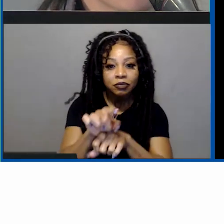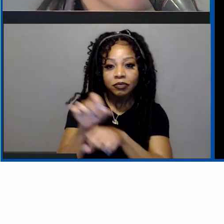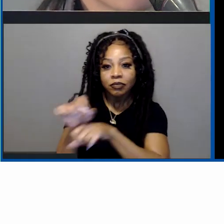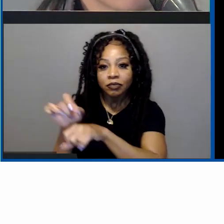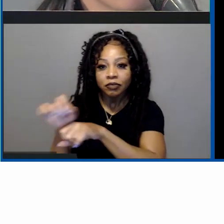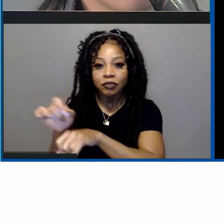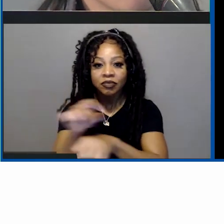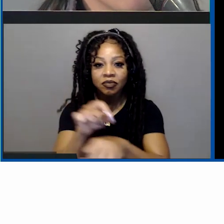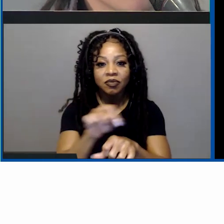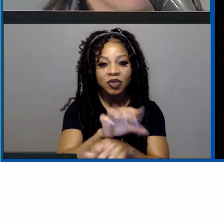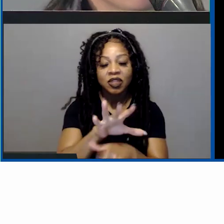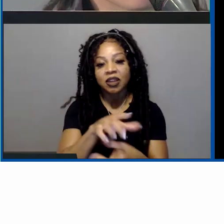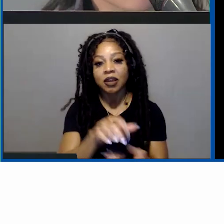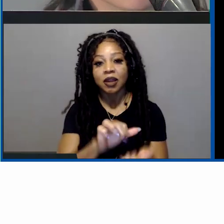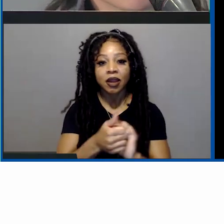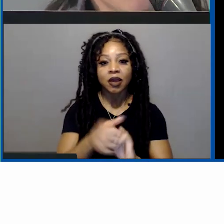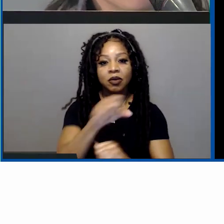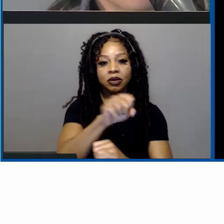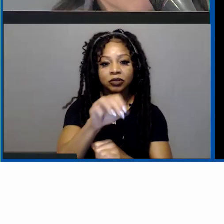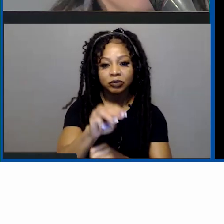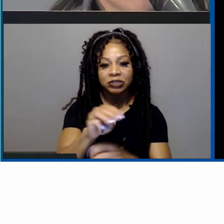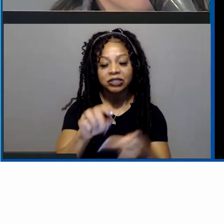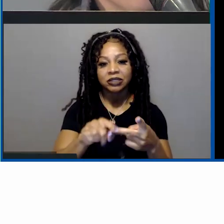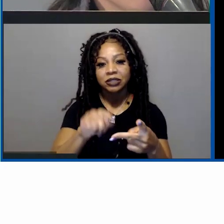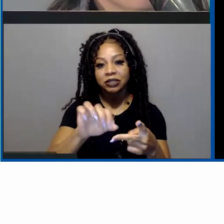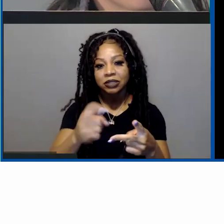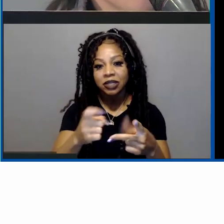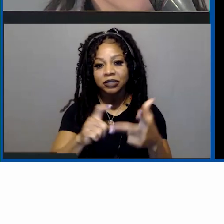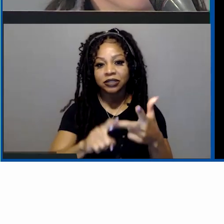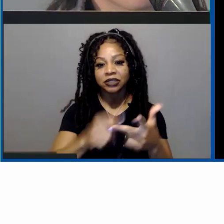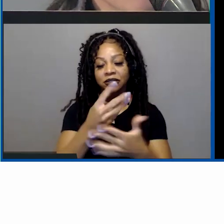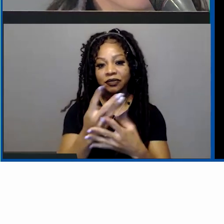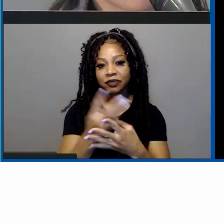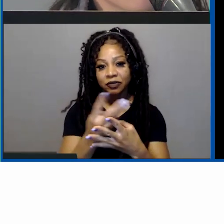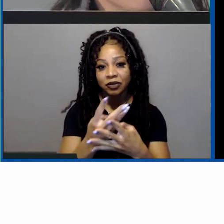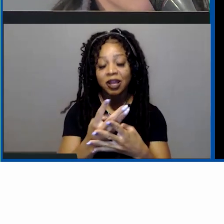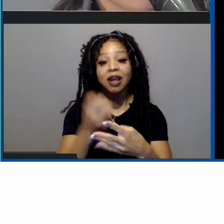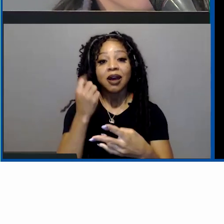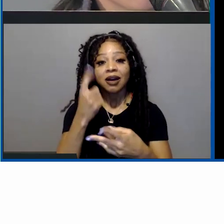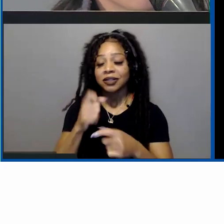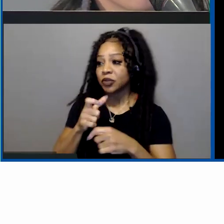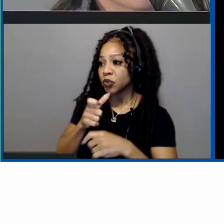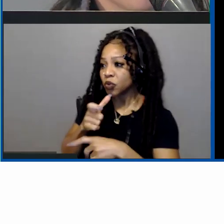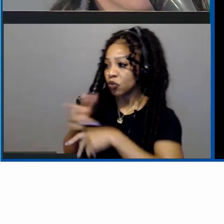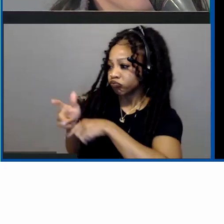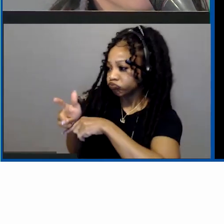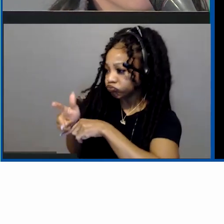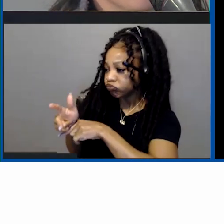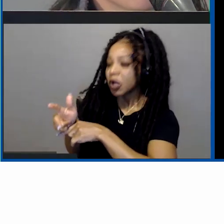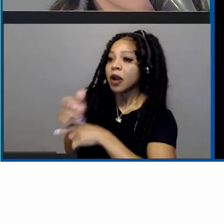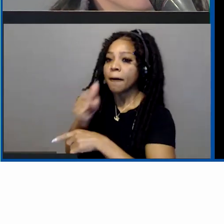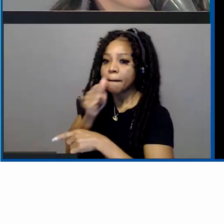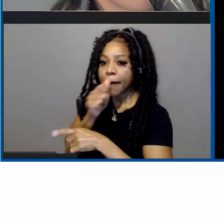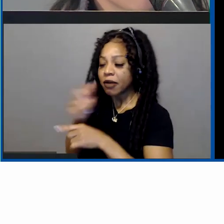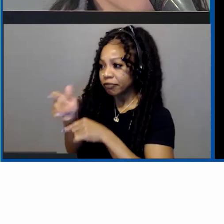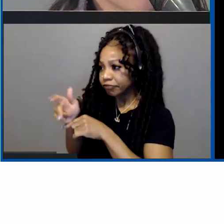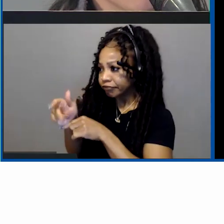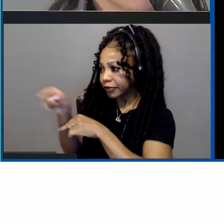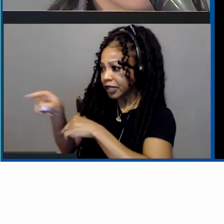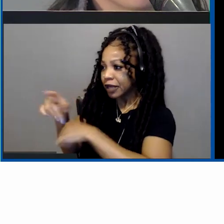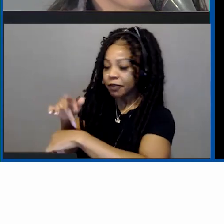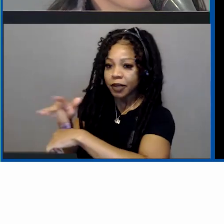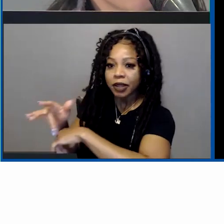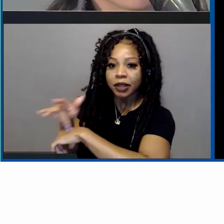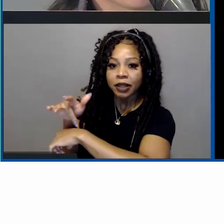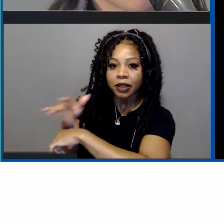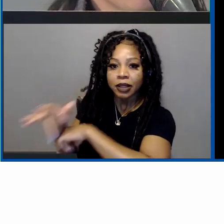and or videos. The intimate image itself is the picture or video created in private circumstances, shows a person who is naked or